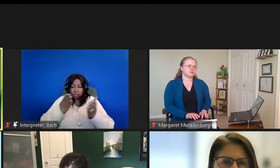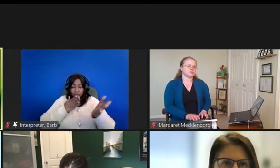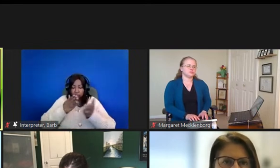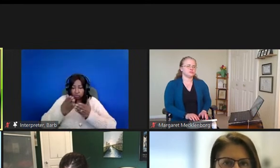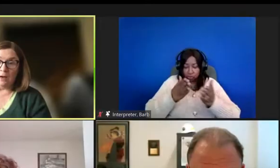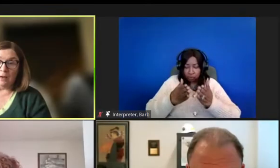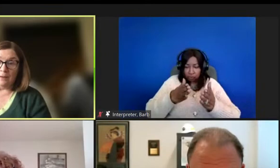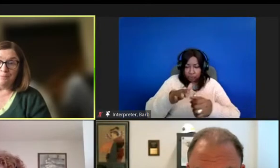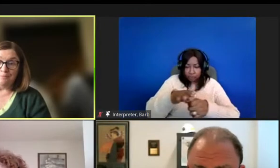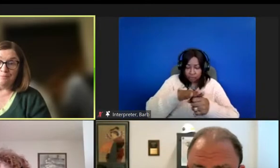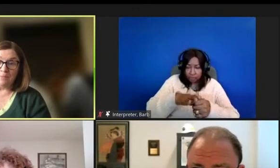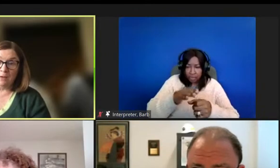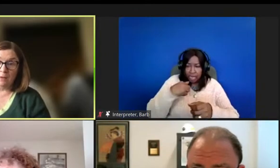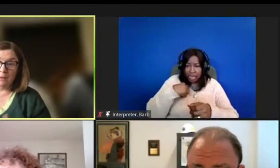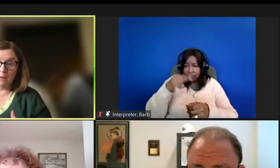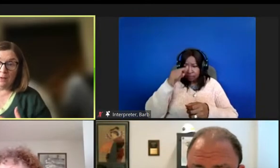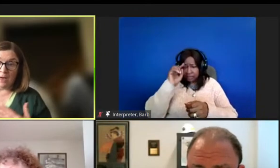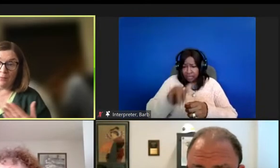important.